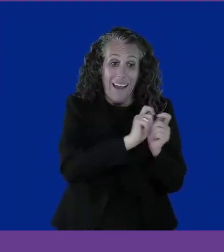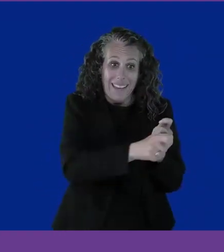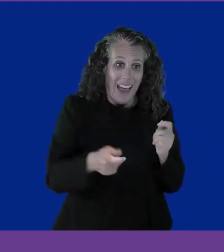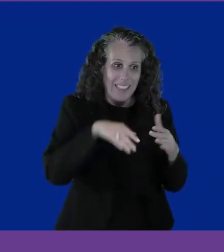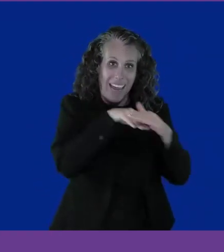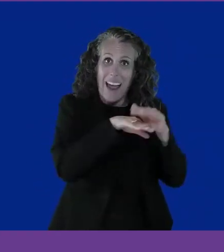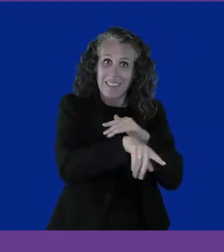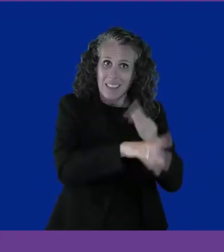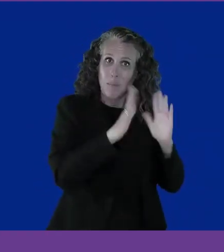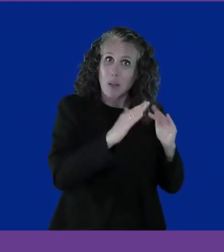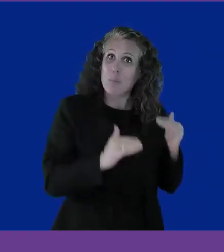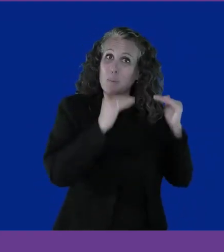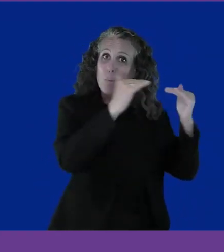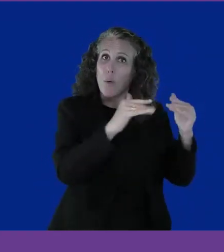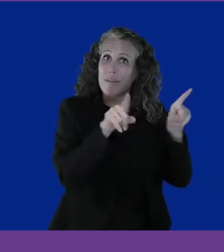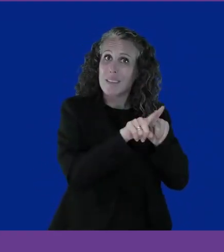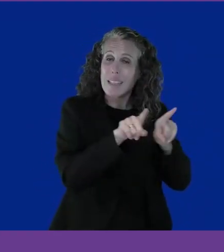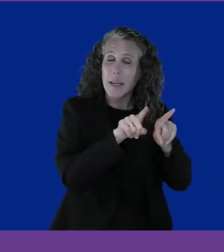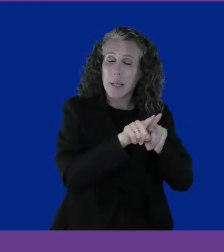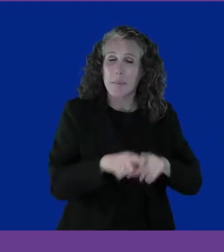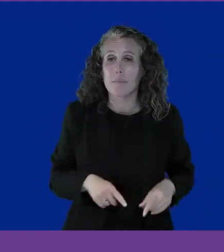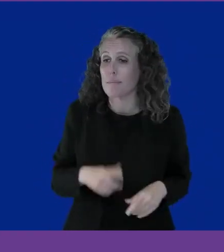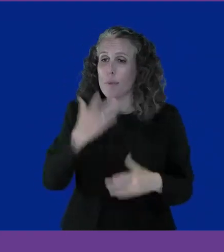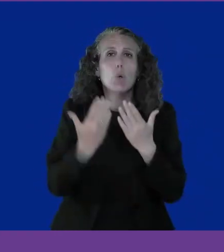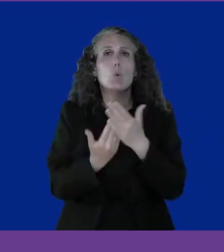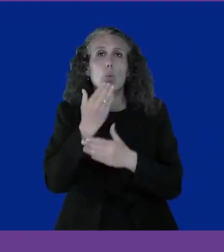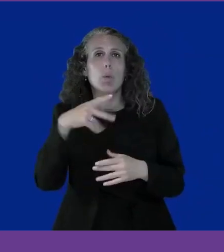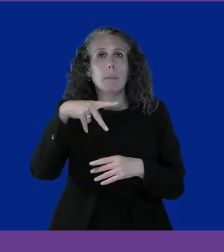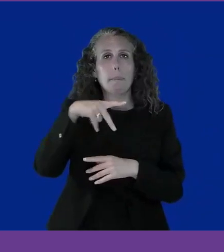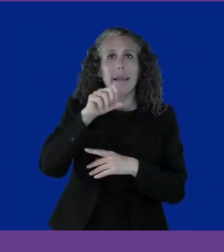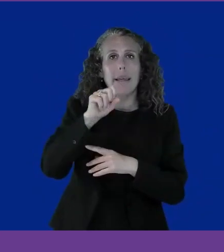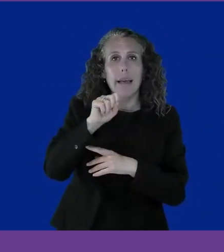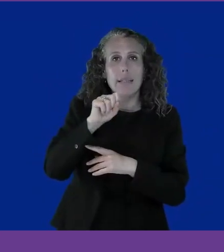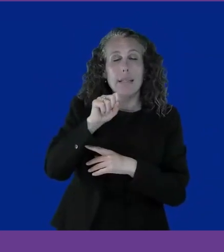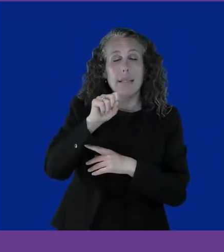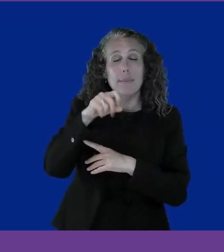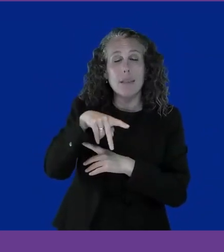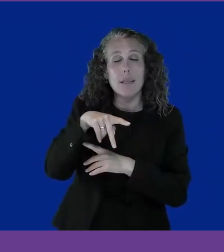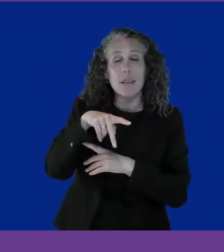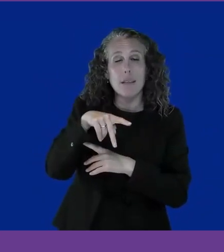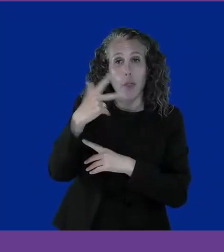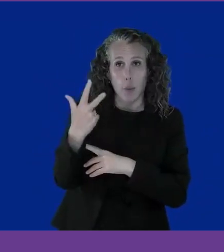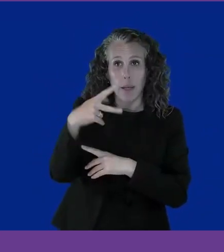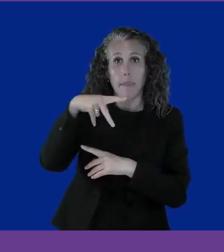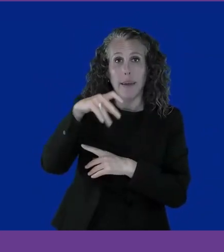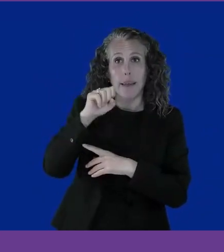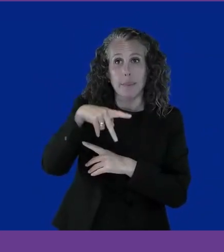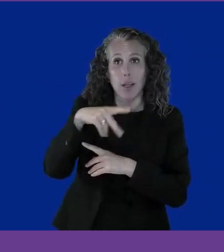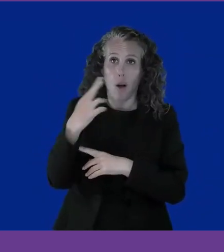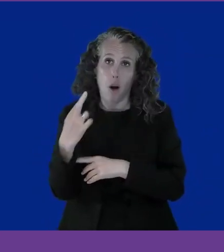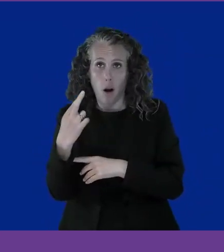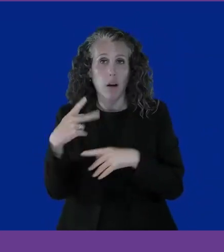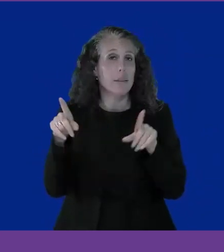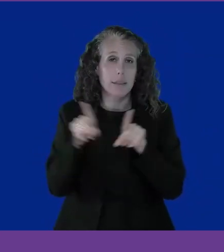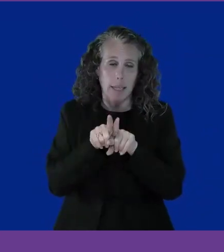under the new payment services package, the PSD3 and PSR, for precisely to increase